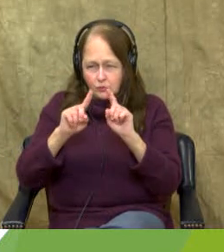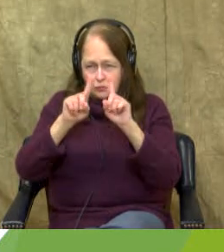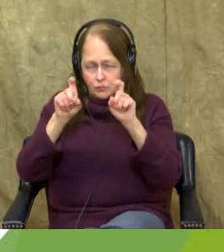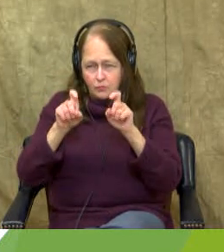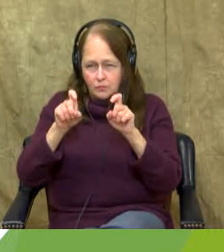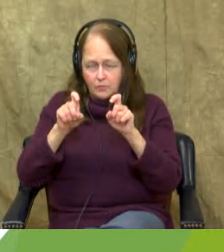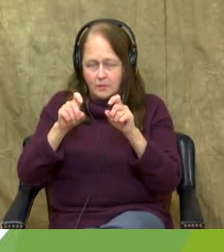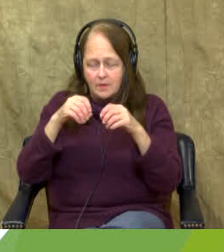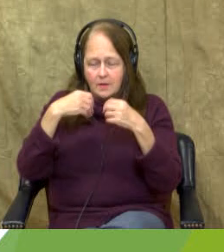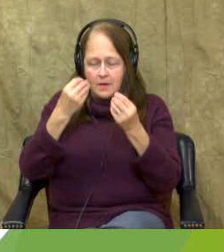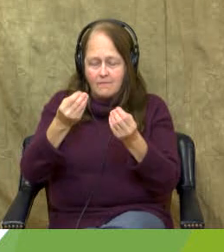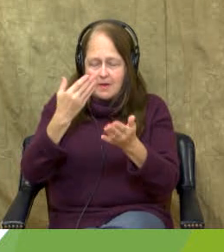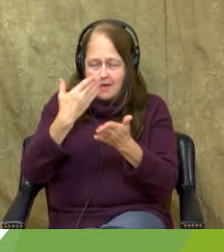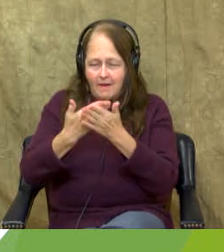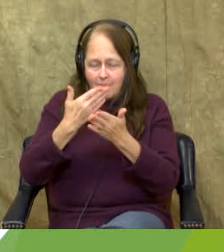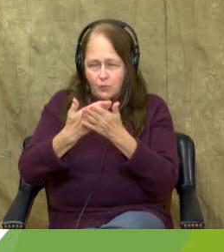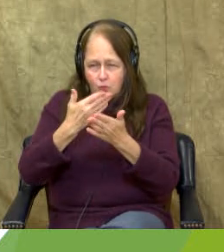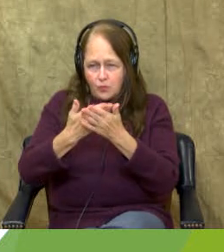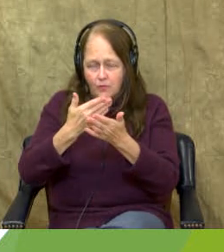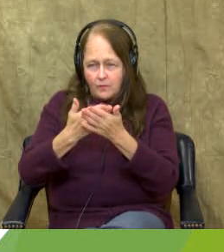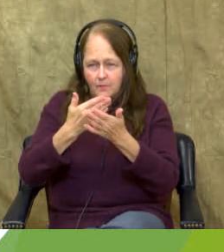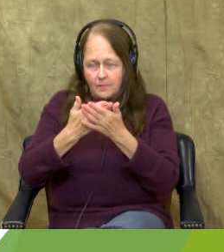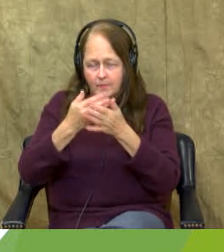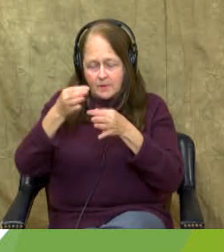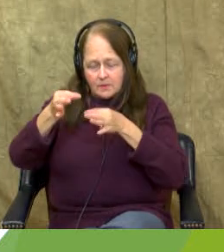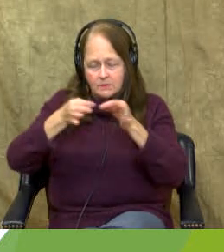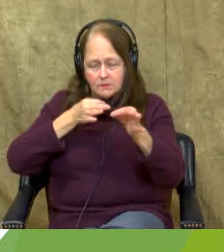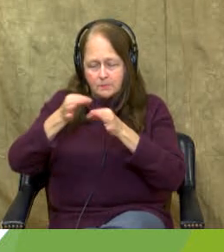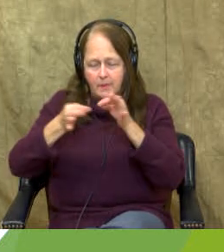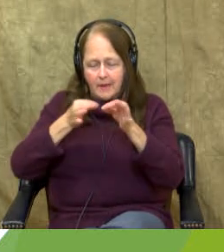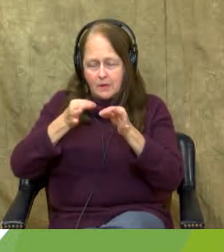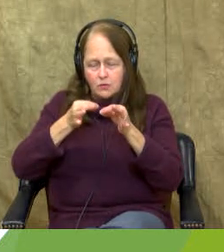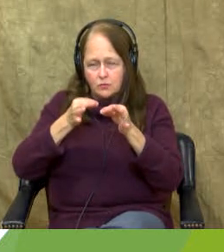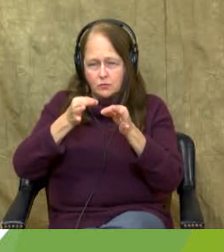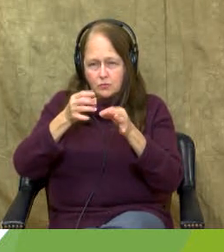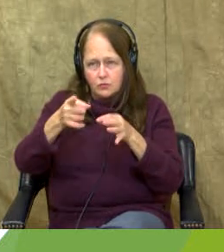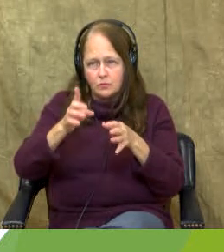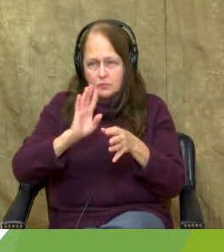cite textual evidence, and then explain everything that you stated.